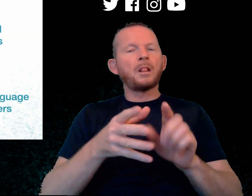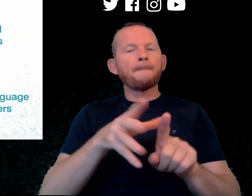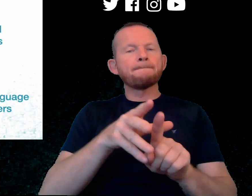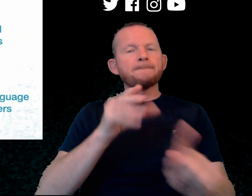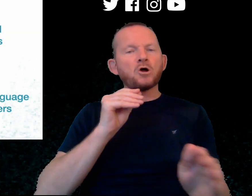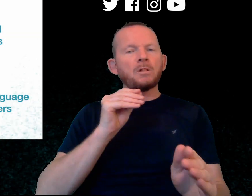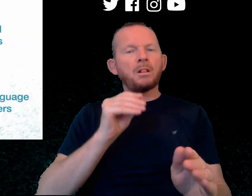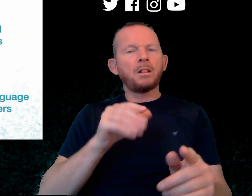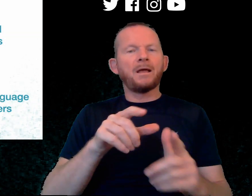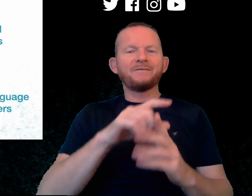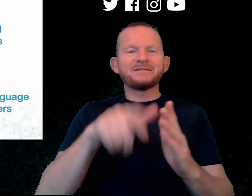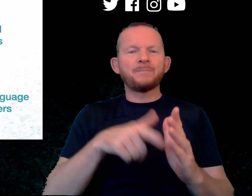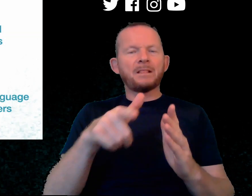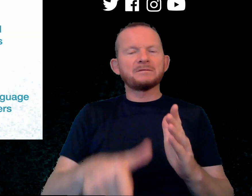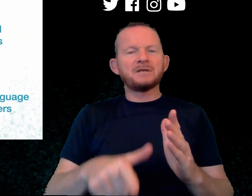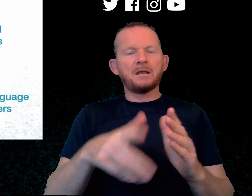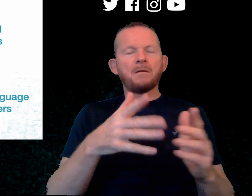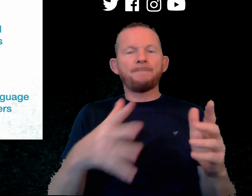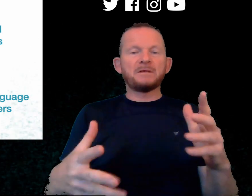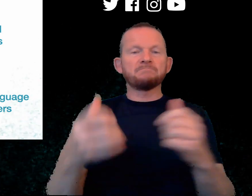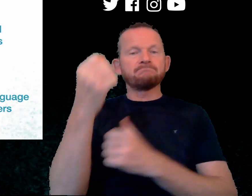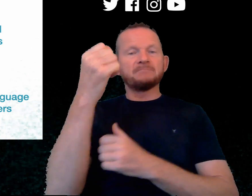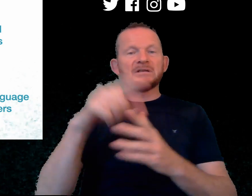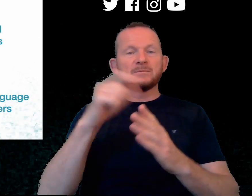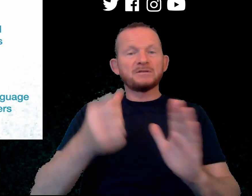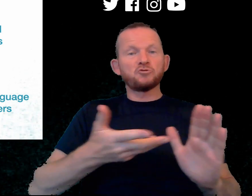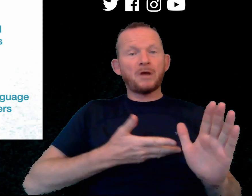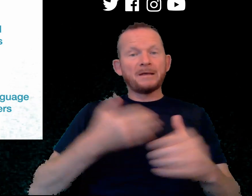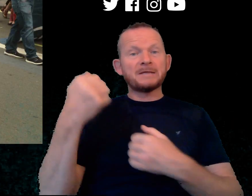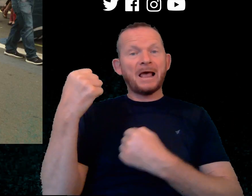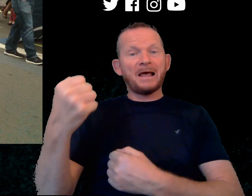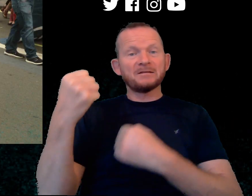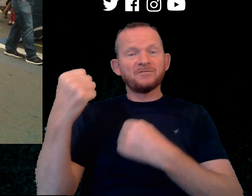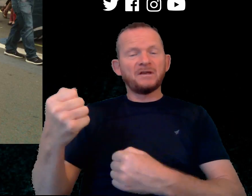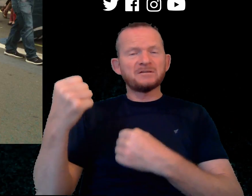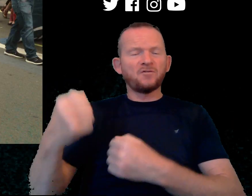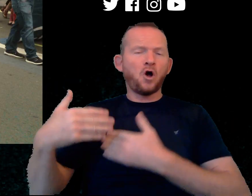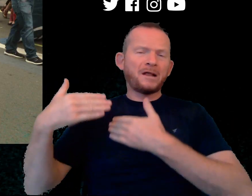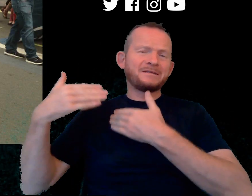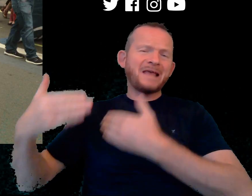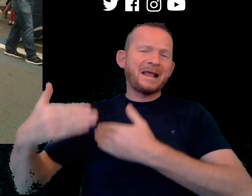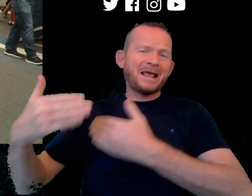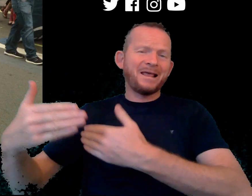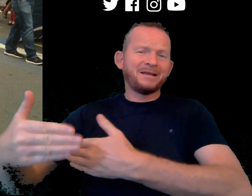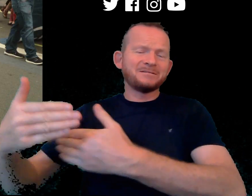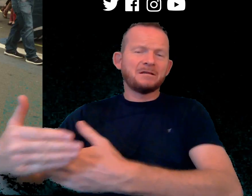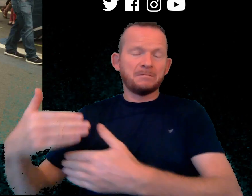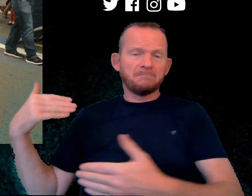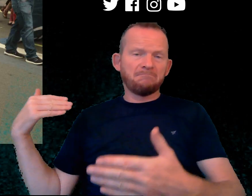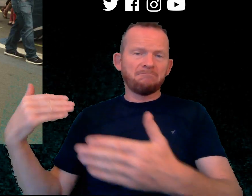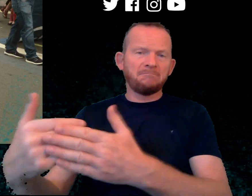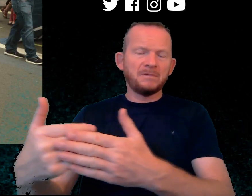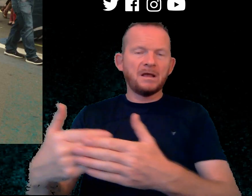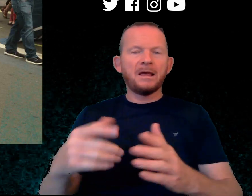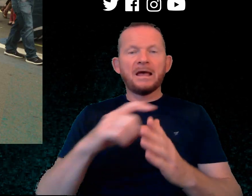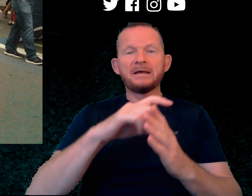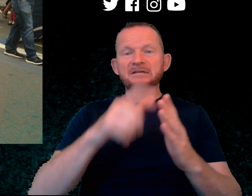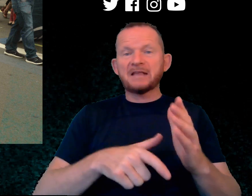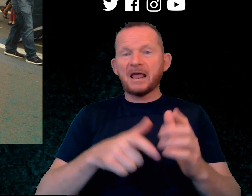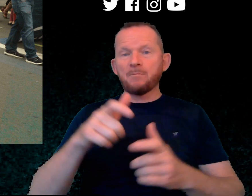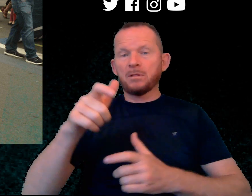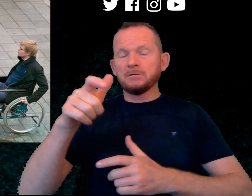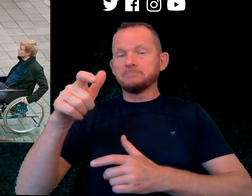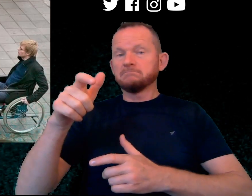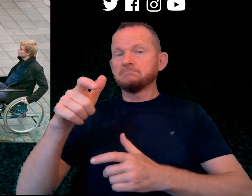The social model of disability has been championed by disability rights activists for decades to acknowledge how external factors